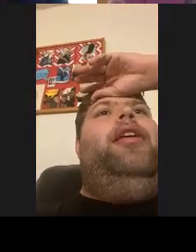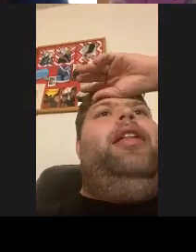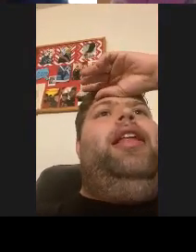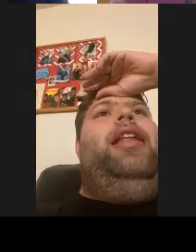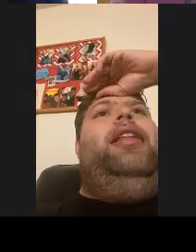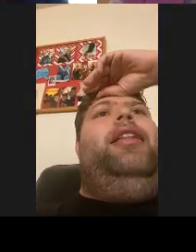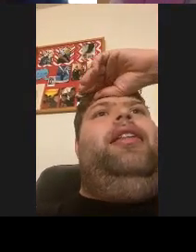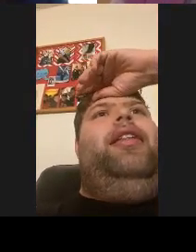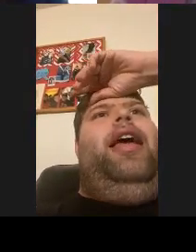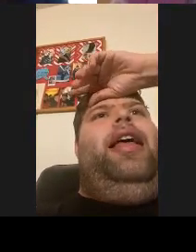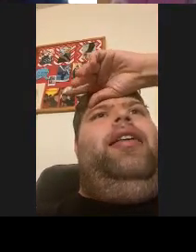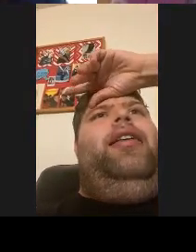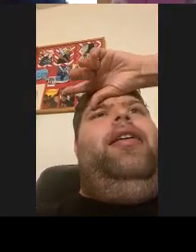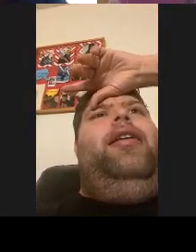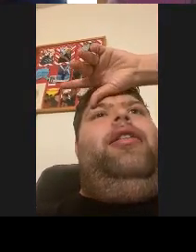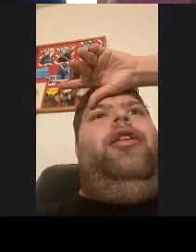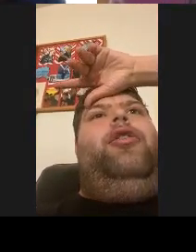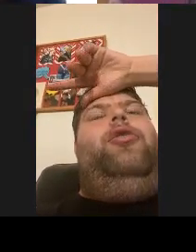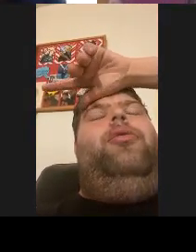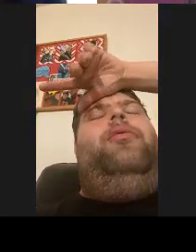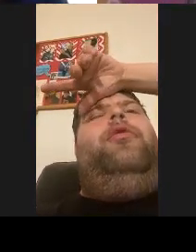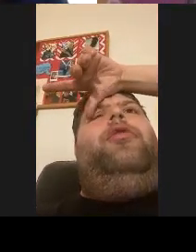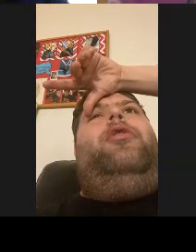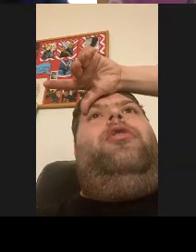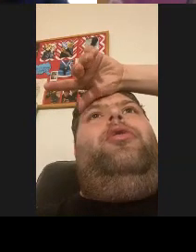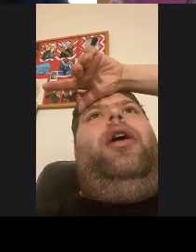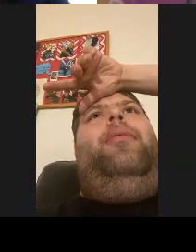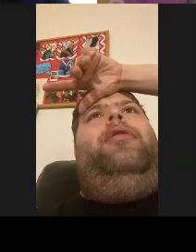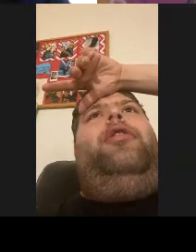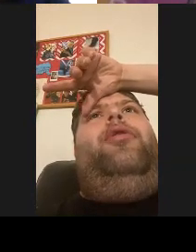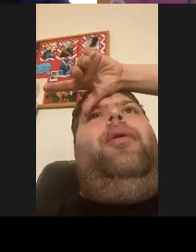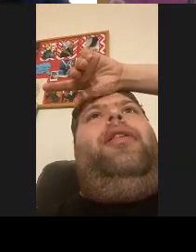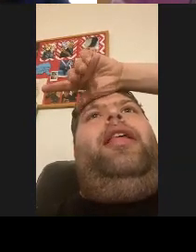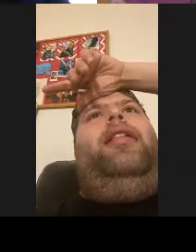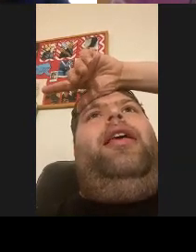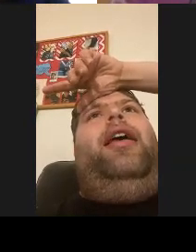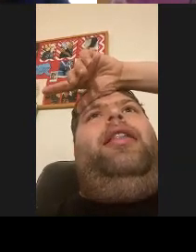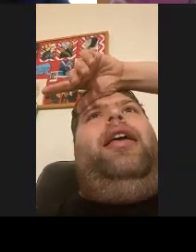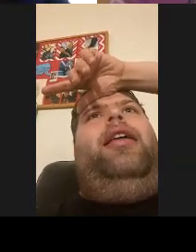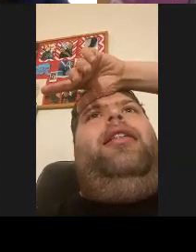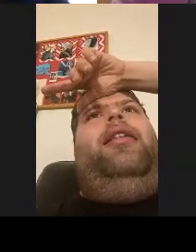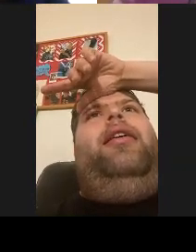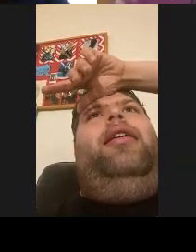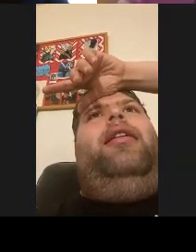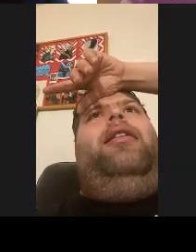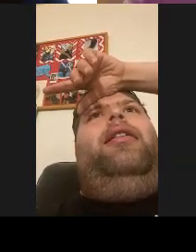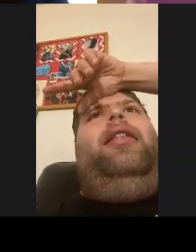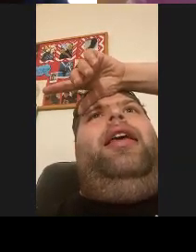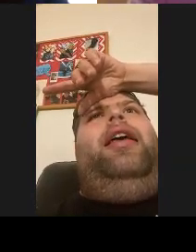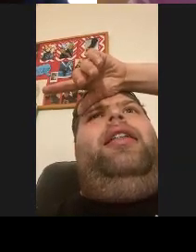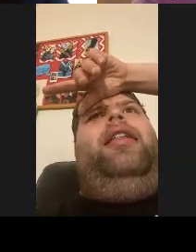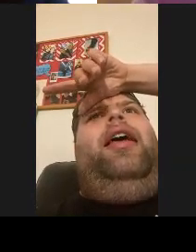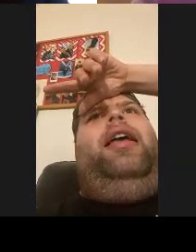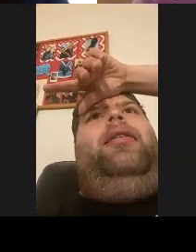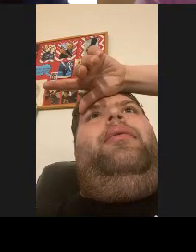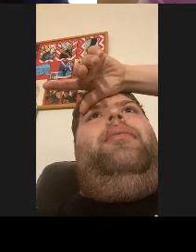And like this elementary school, I was in a time that